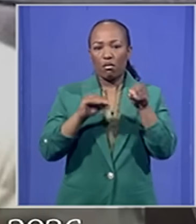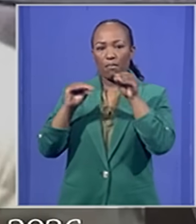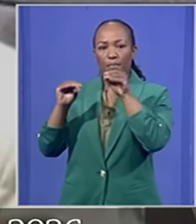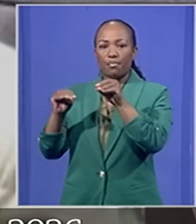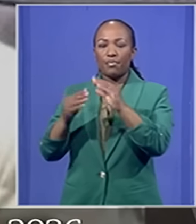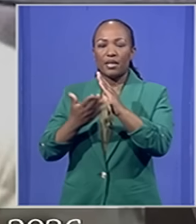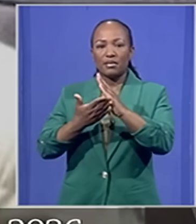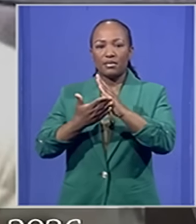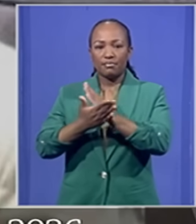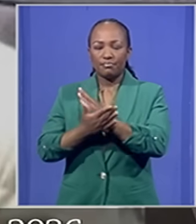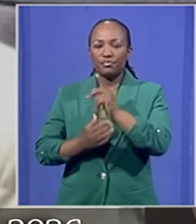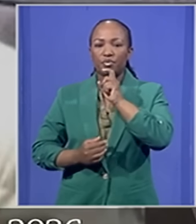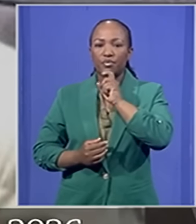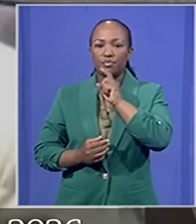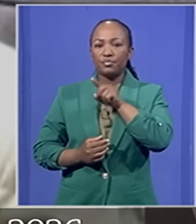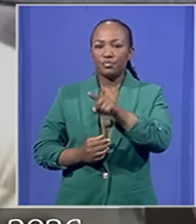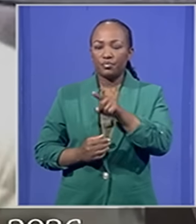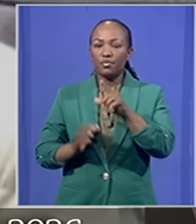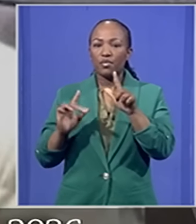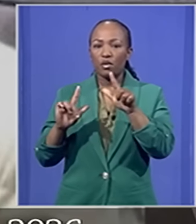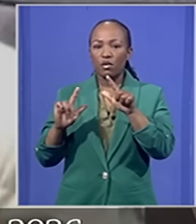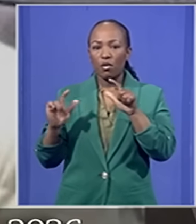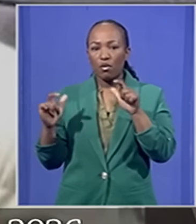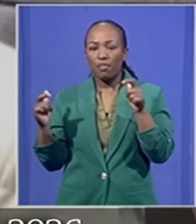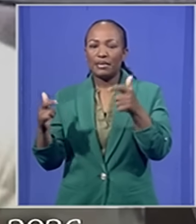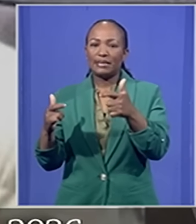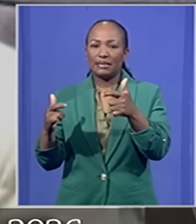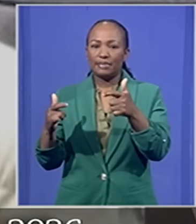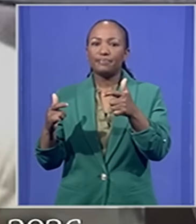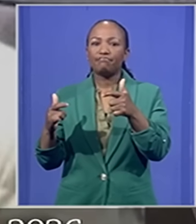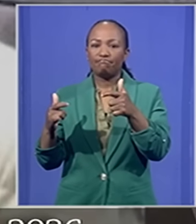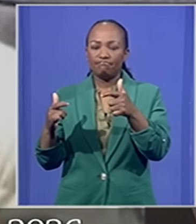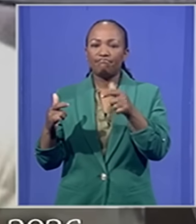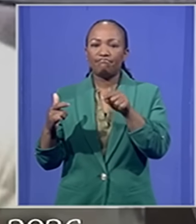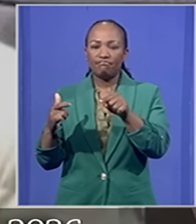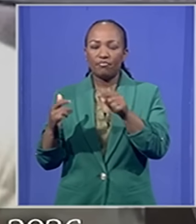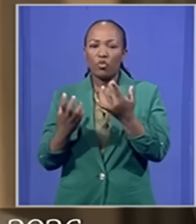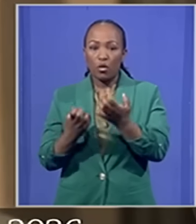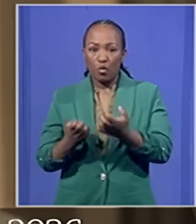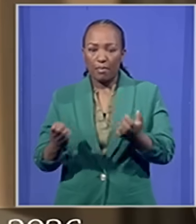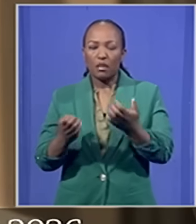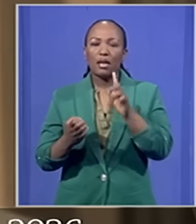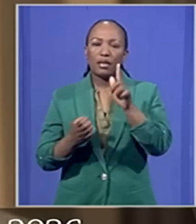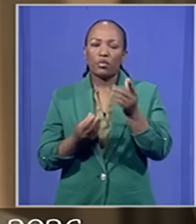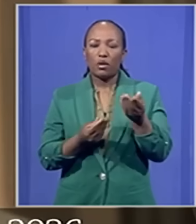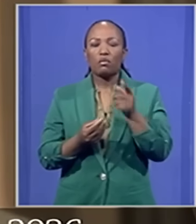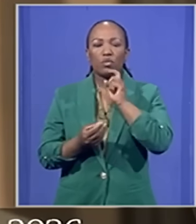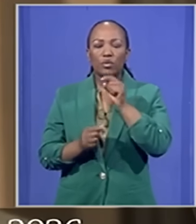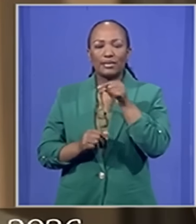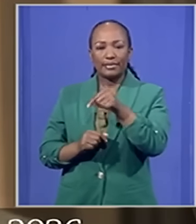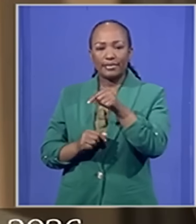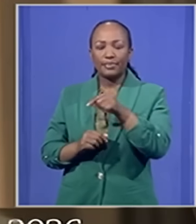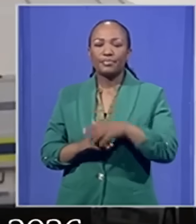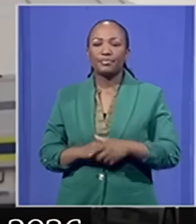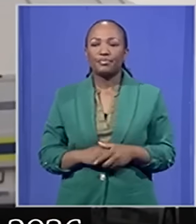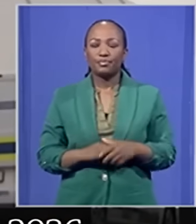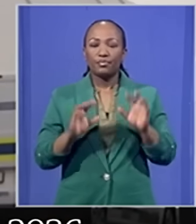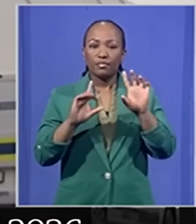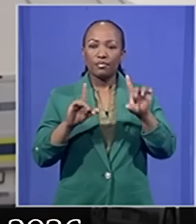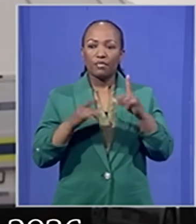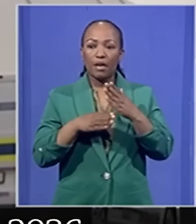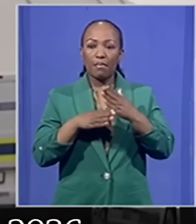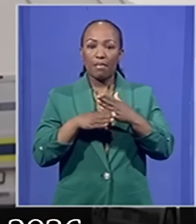transferred to the committee rooms that have obsolete equipment. Lefapha la ditiro tsa setšhaba la re The Dome